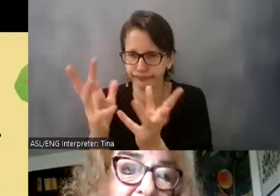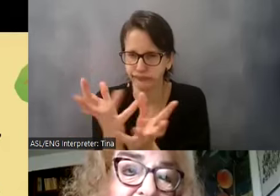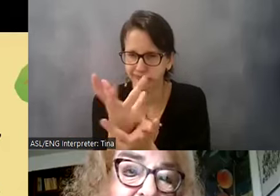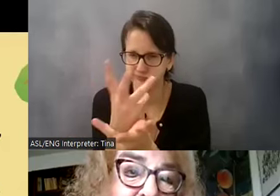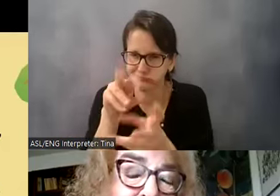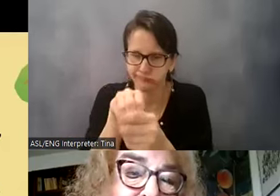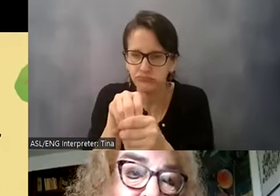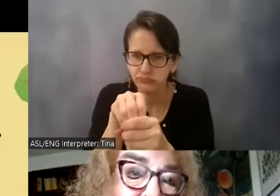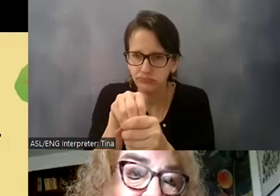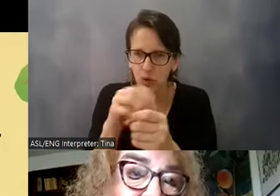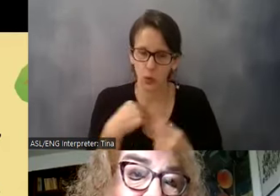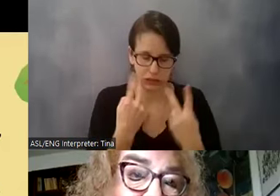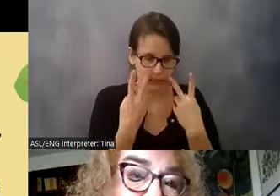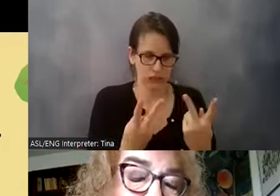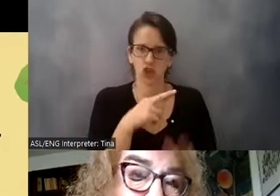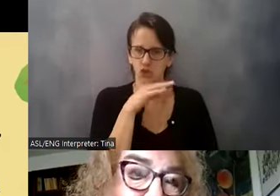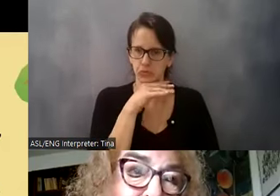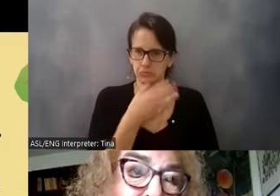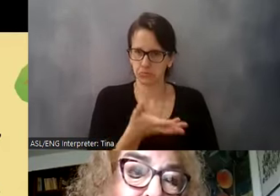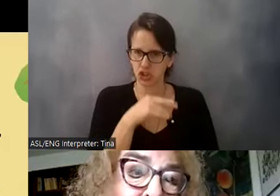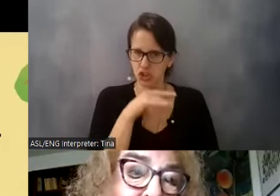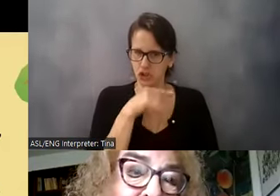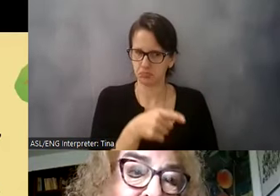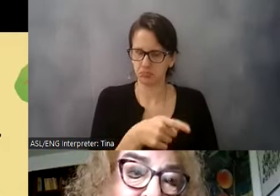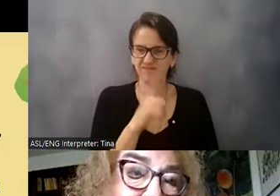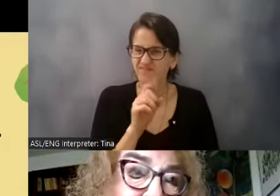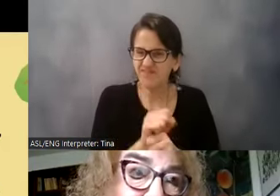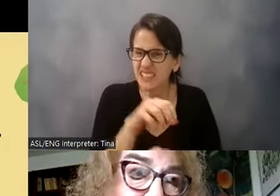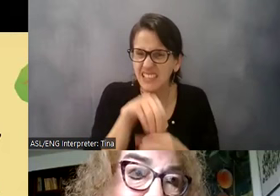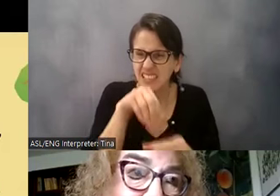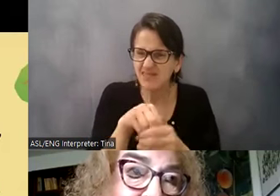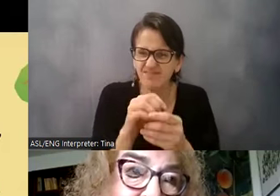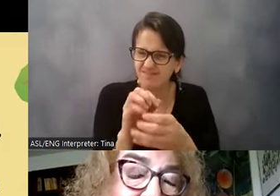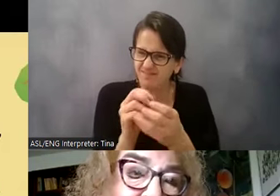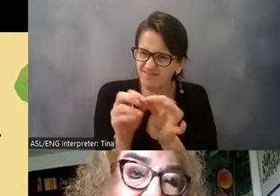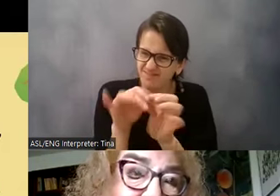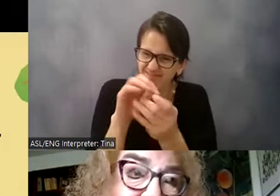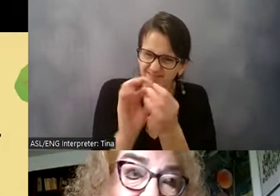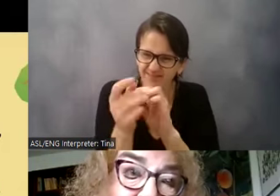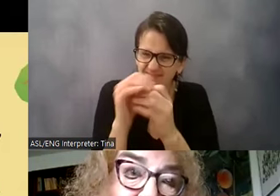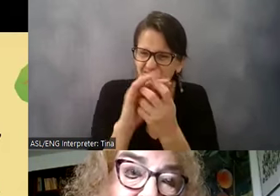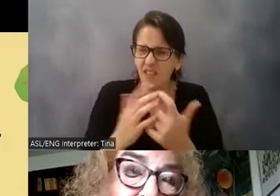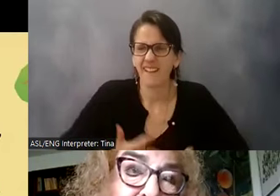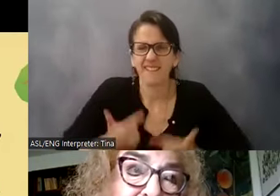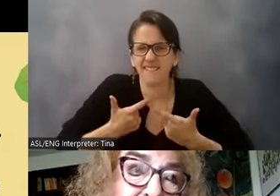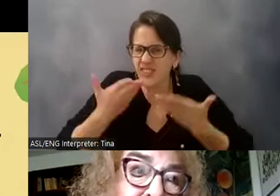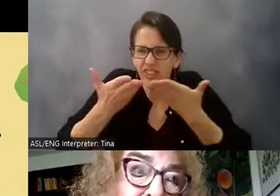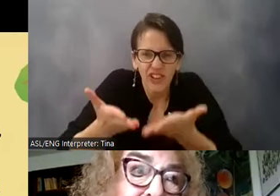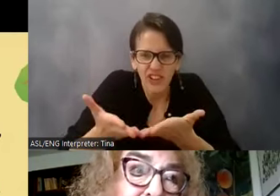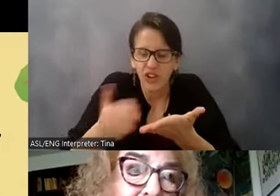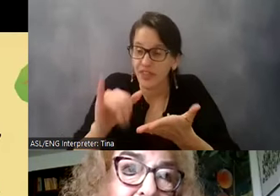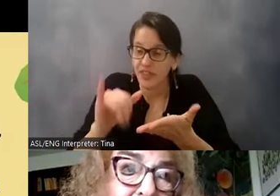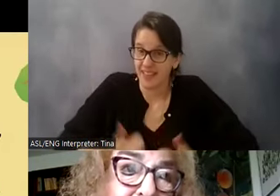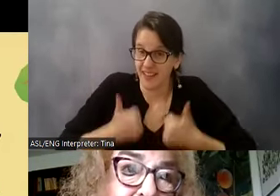is just absolutely overflowing with life. And that life is very consequential for the